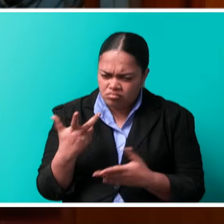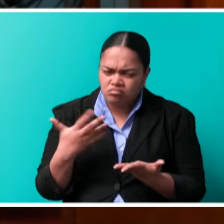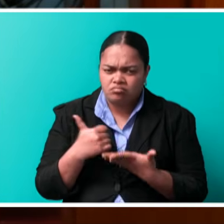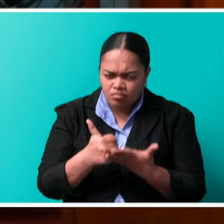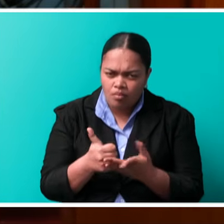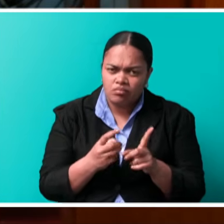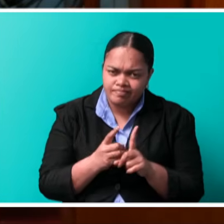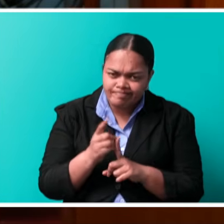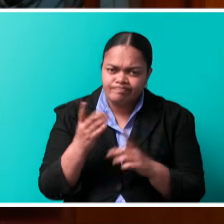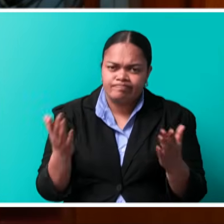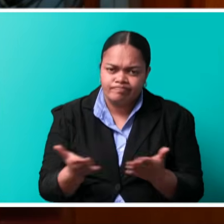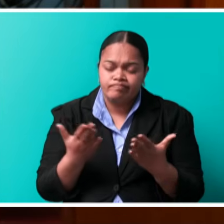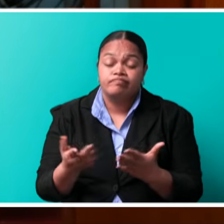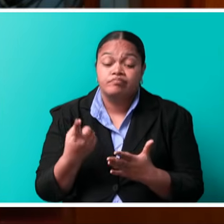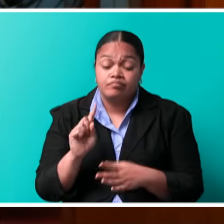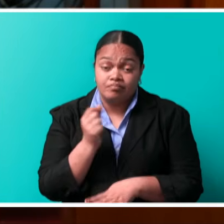and Maritime